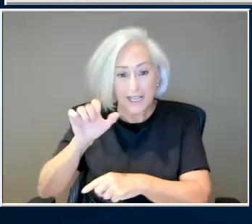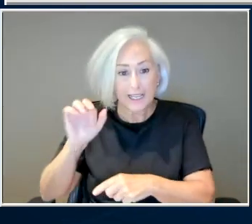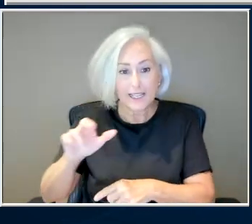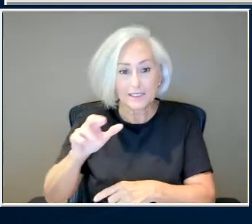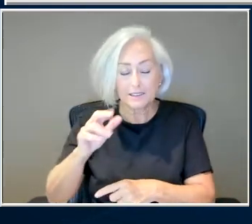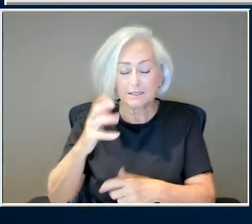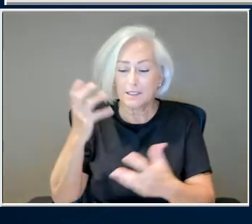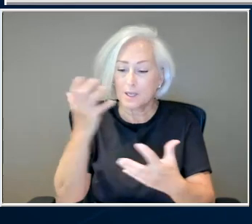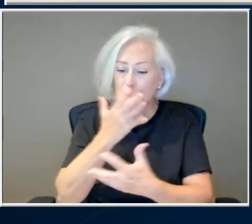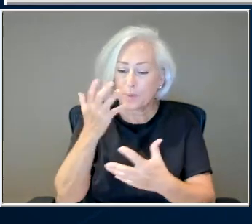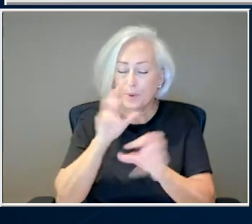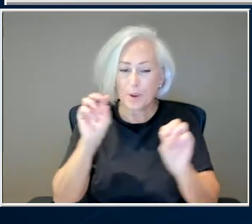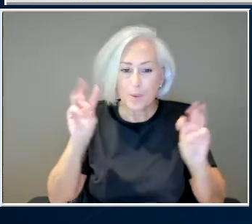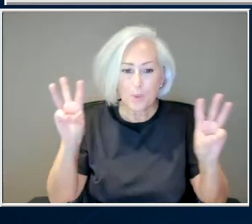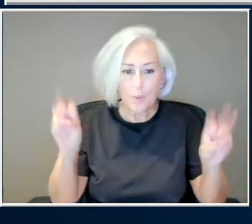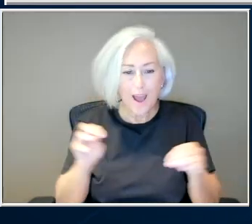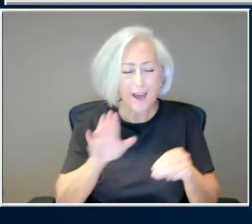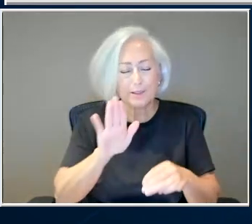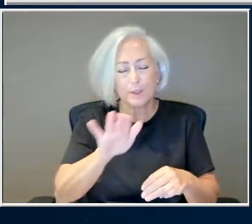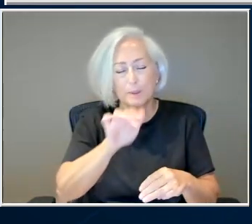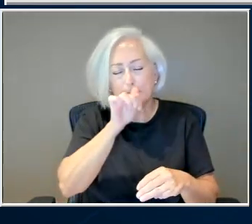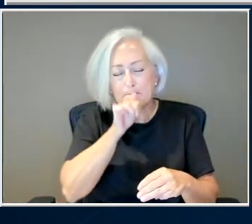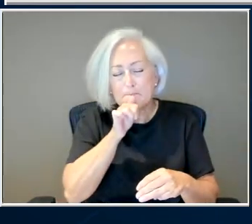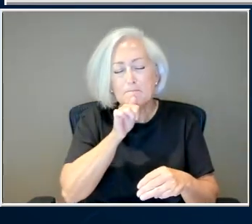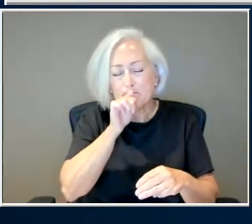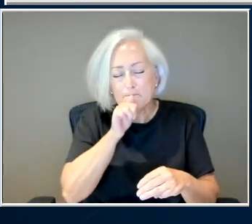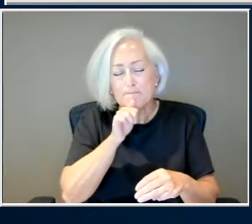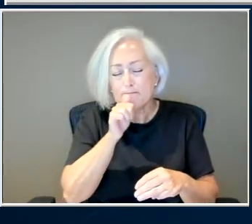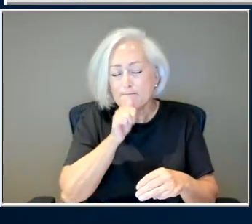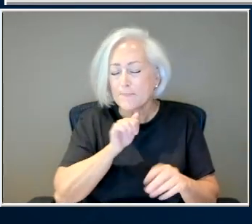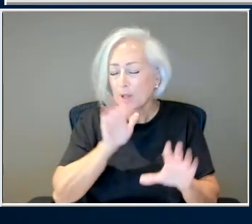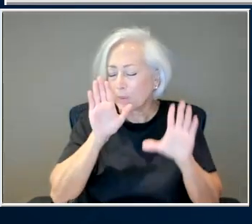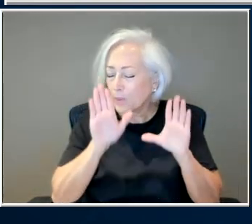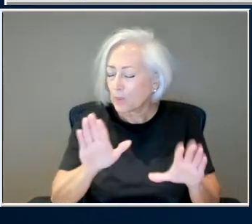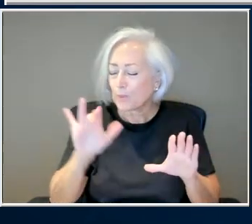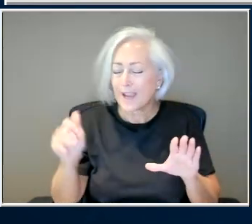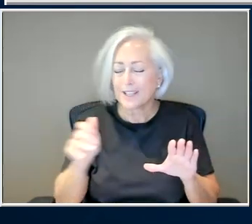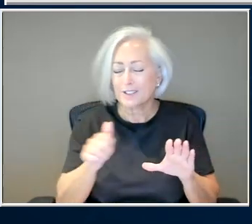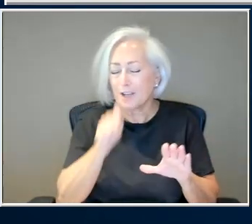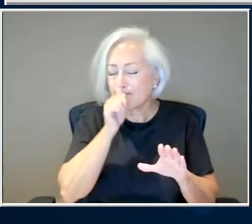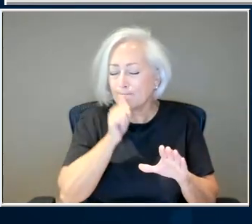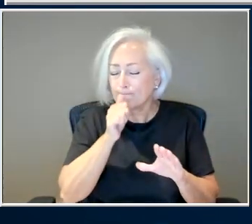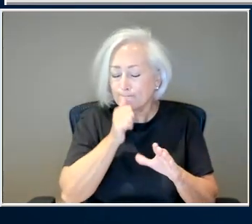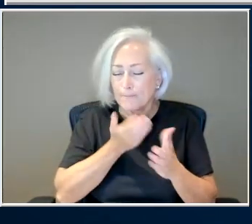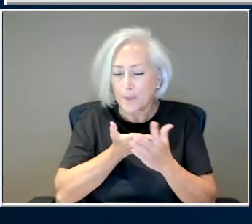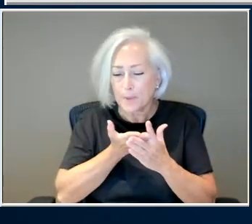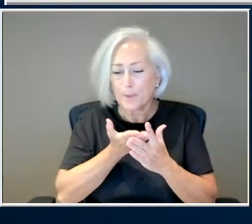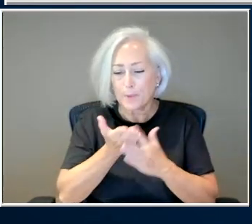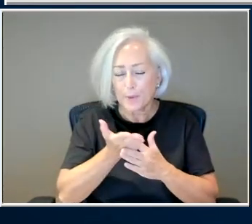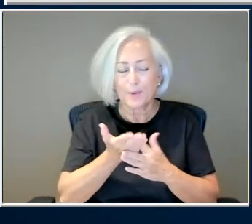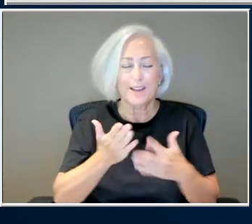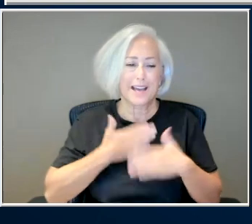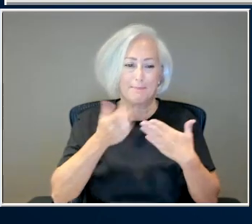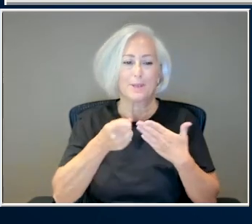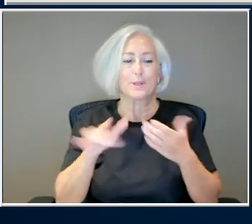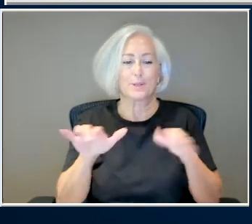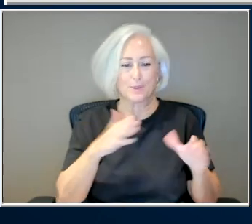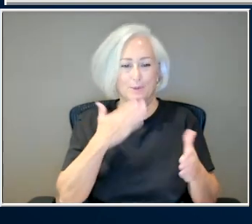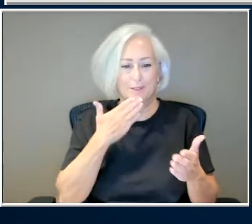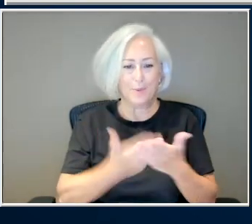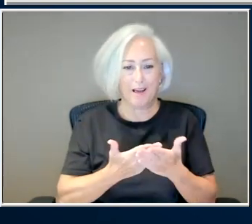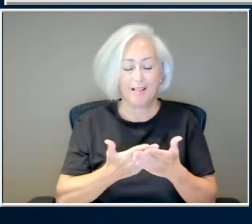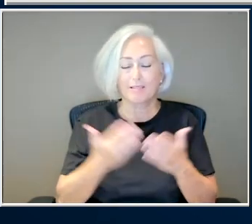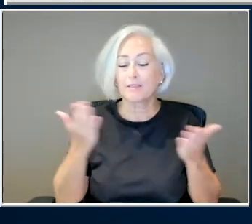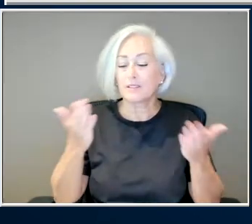and perseverance. Great job powering through, and so glad that you're doing well now. Thank you. Jill wants to know, Justin,